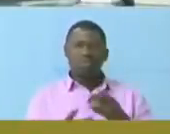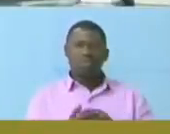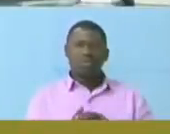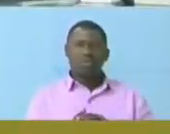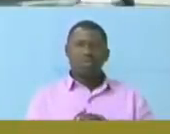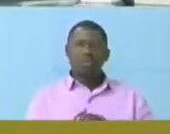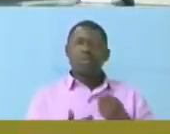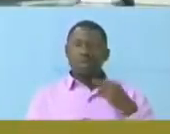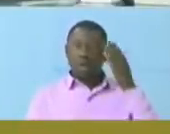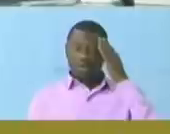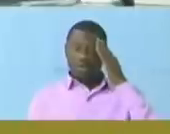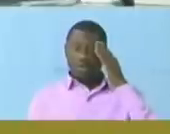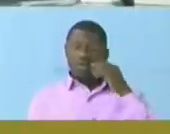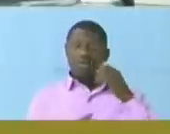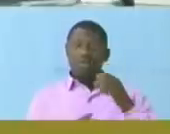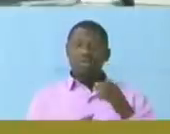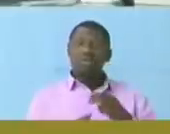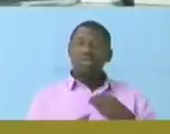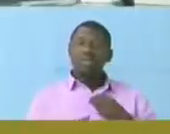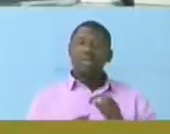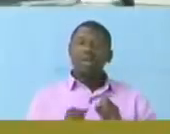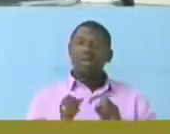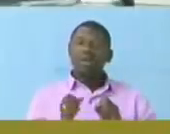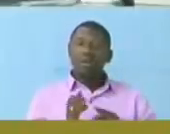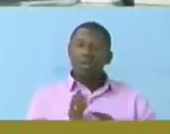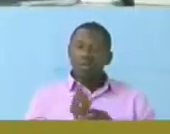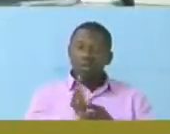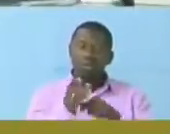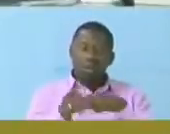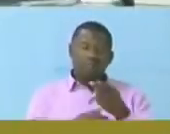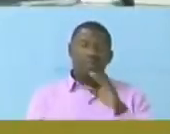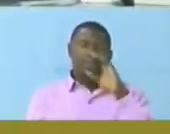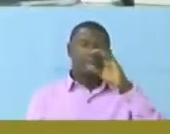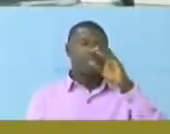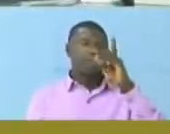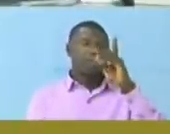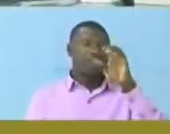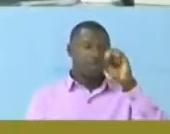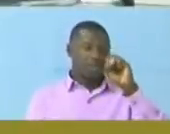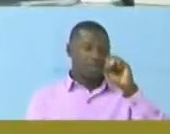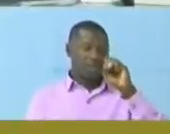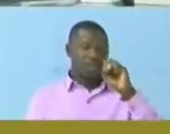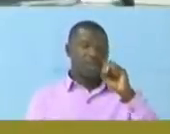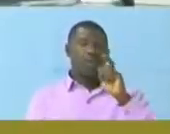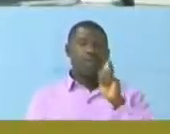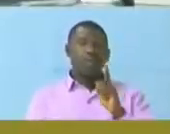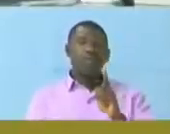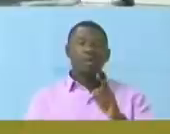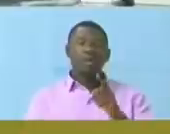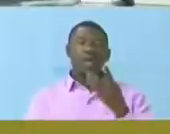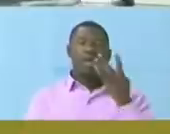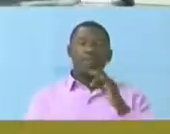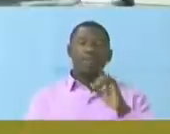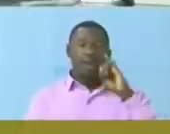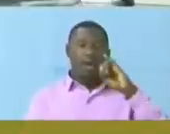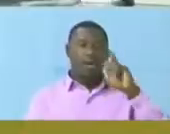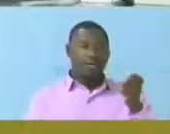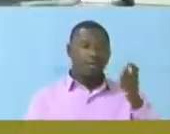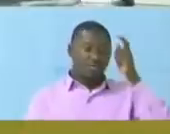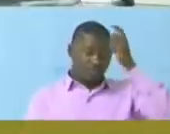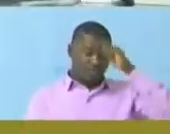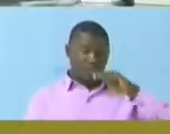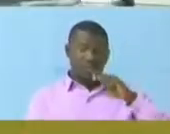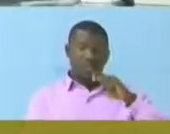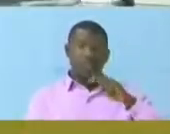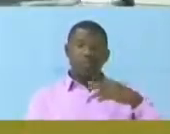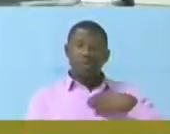the CDS. But if the CDS, because as the IG, if you want to investigate anything, you have to let the